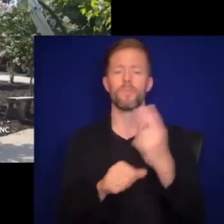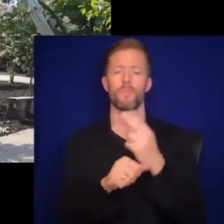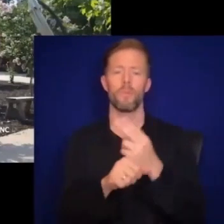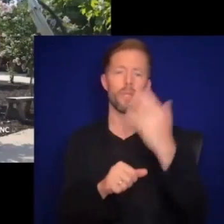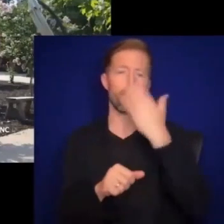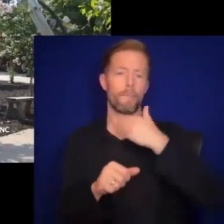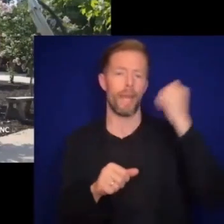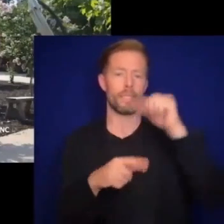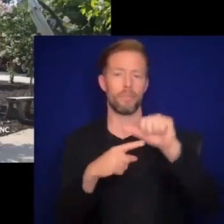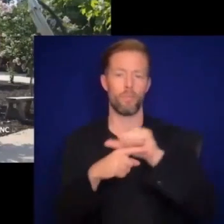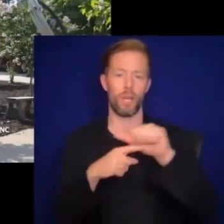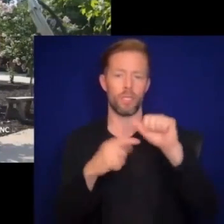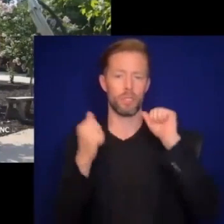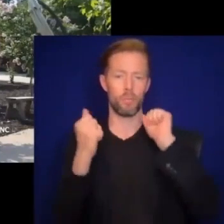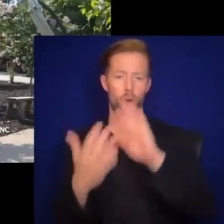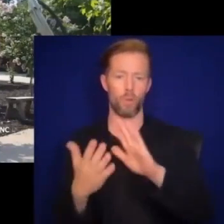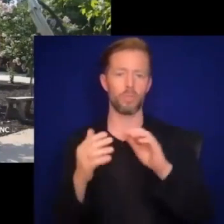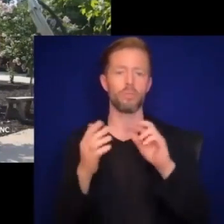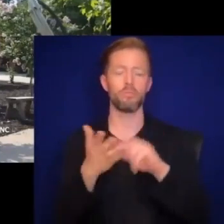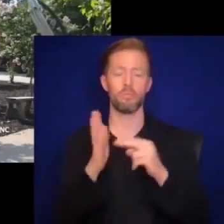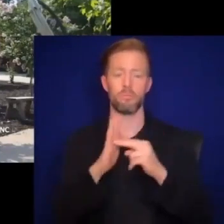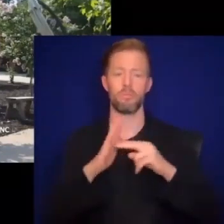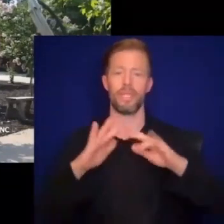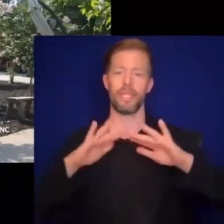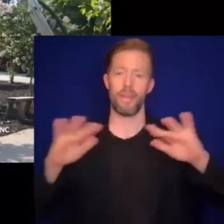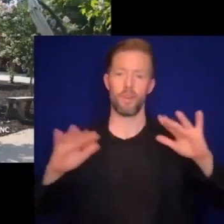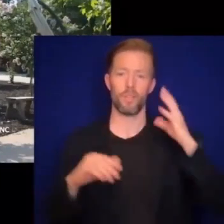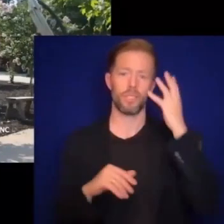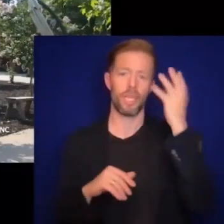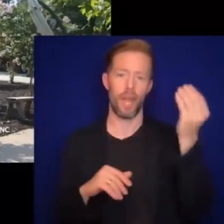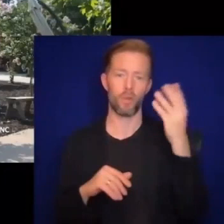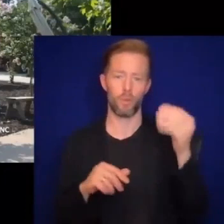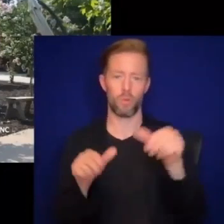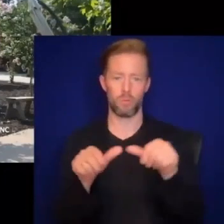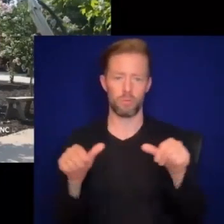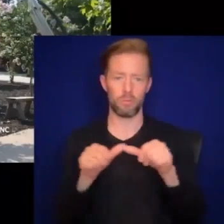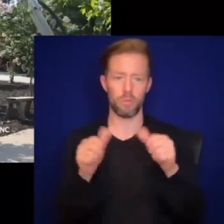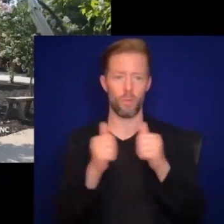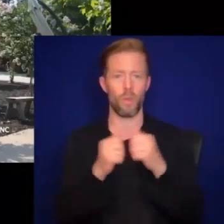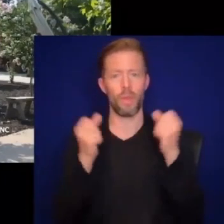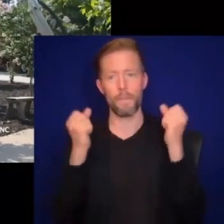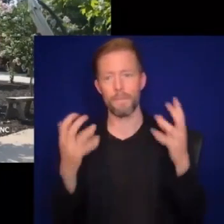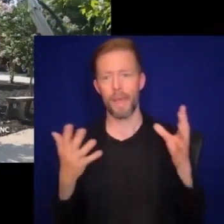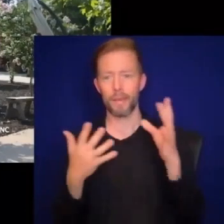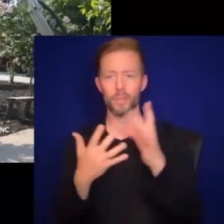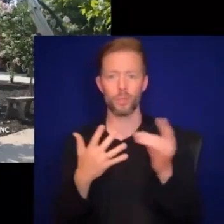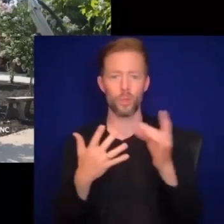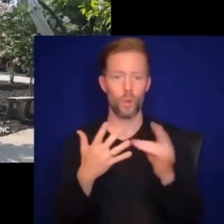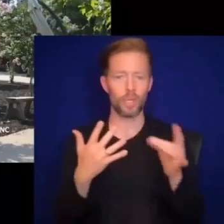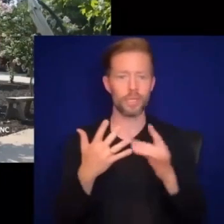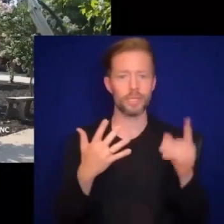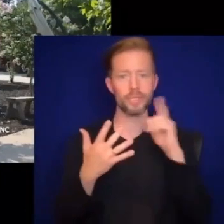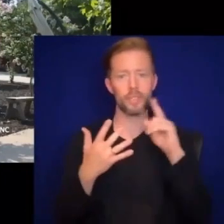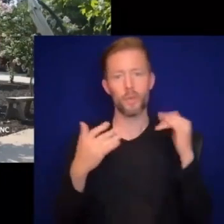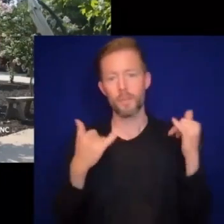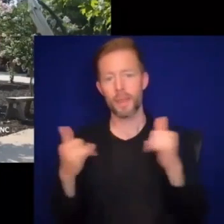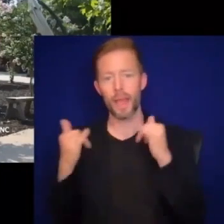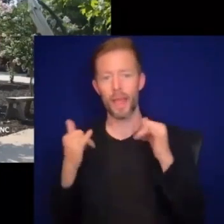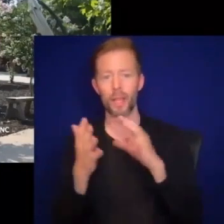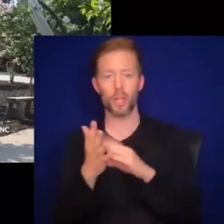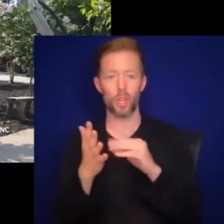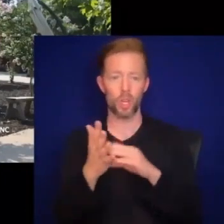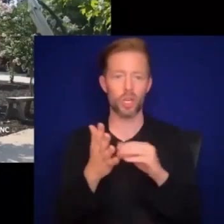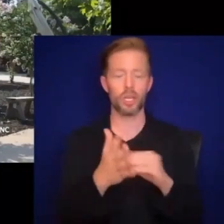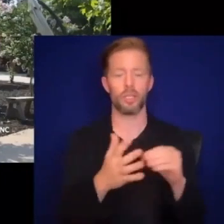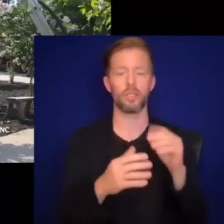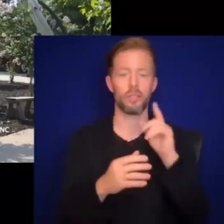best practice approach. These are diverse outdoor settings with many choices for playing and